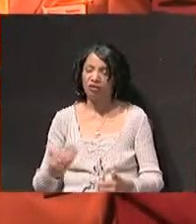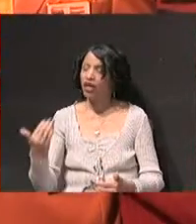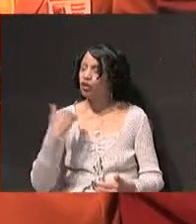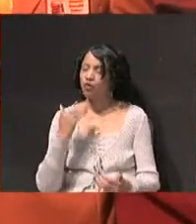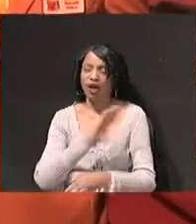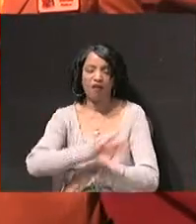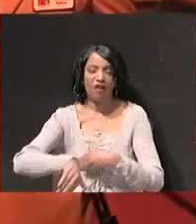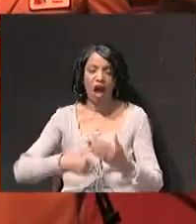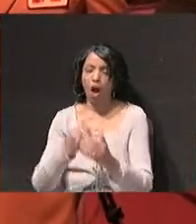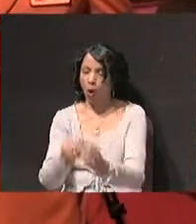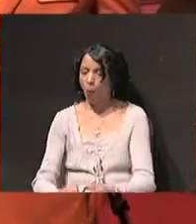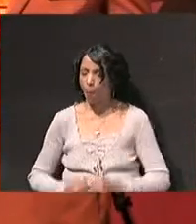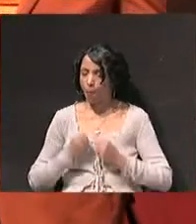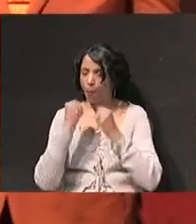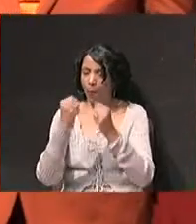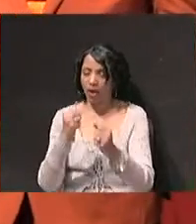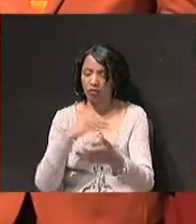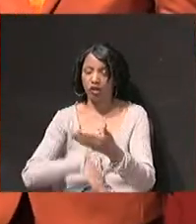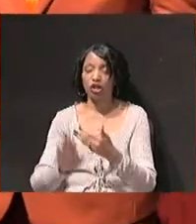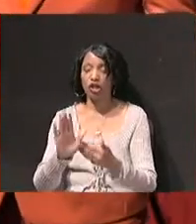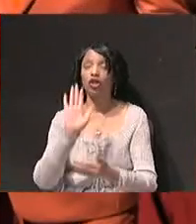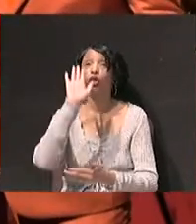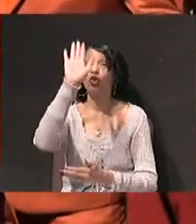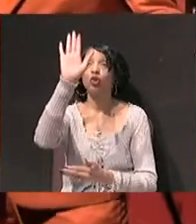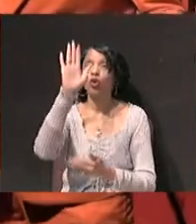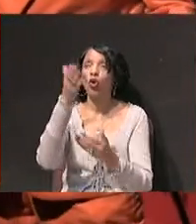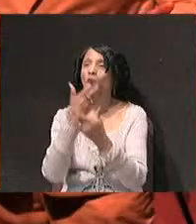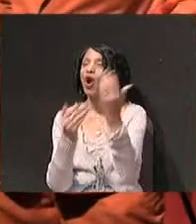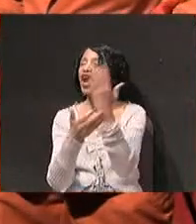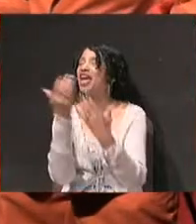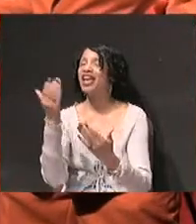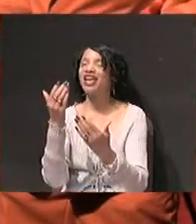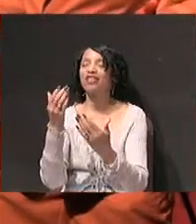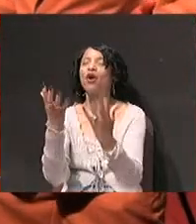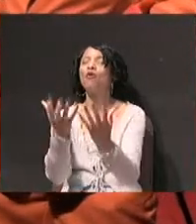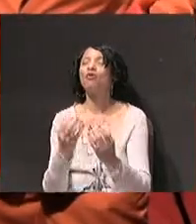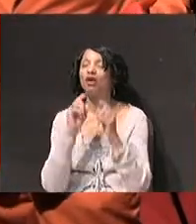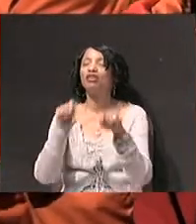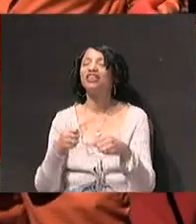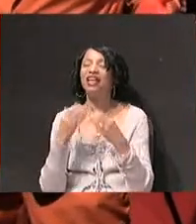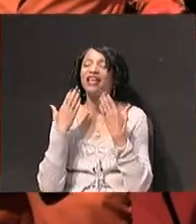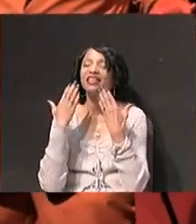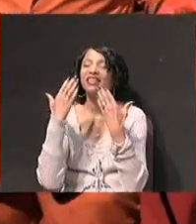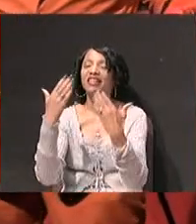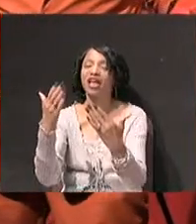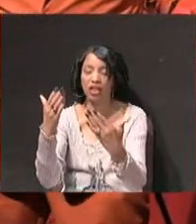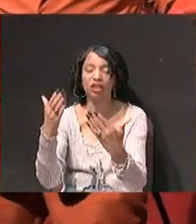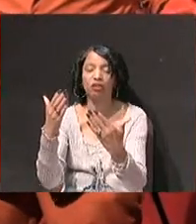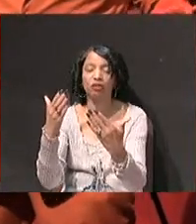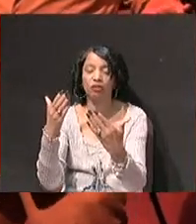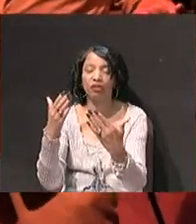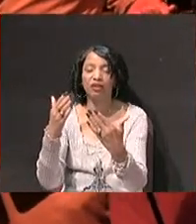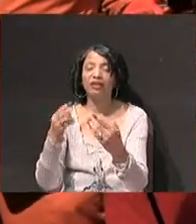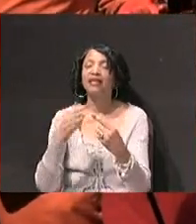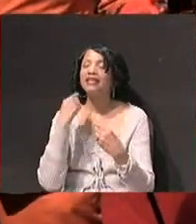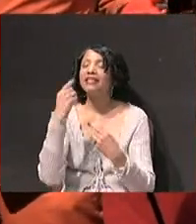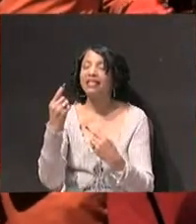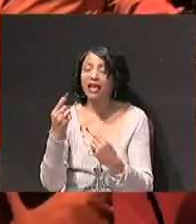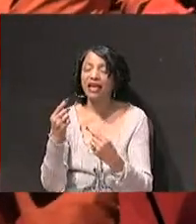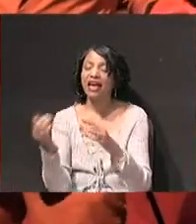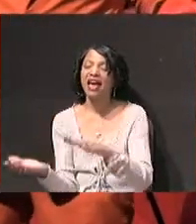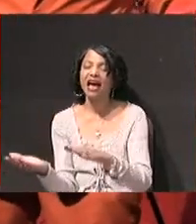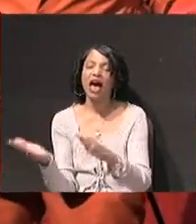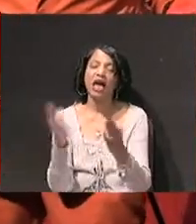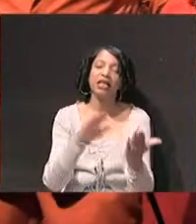your hands. And for that, we just want to say thank you, Lord God. Help us to go out and tell a dying world, Lord God, that you still